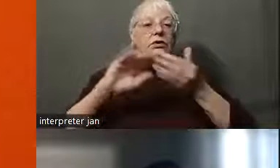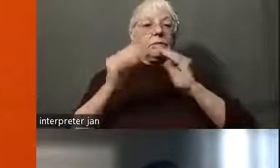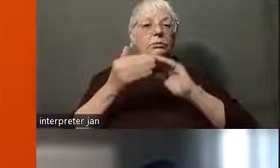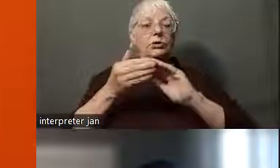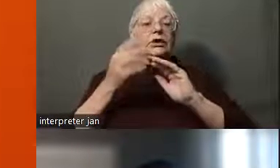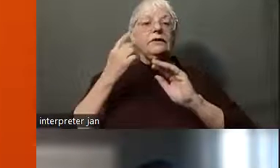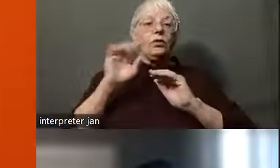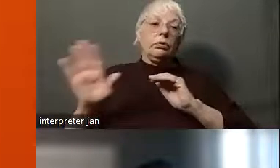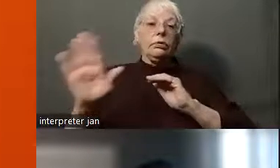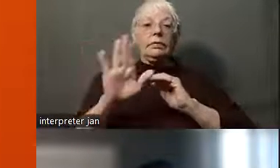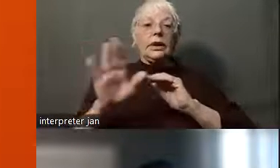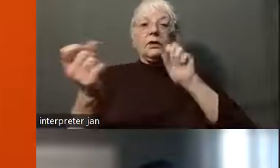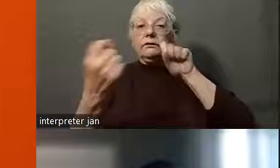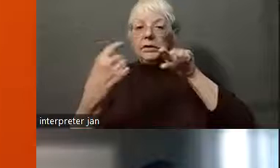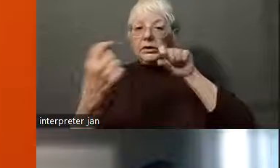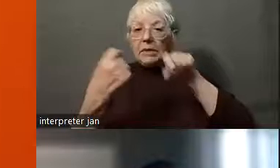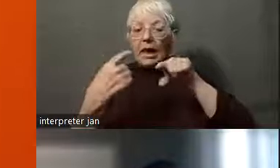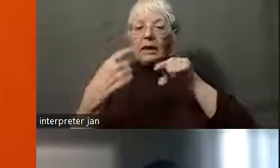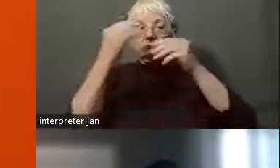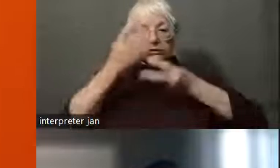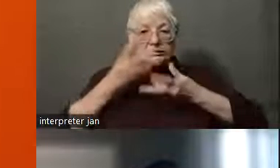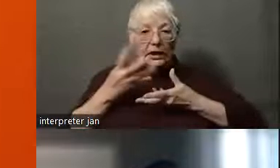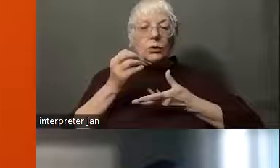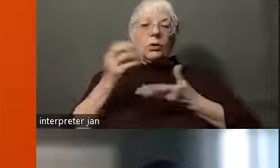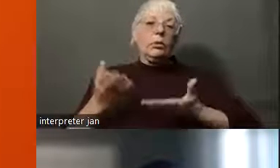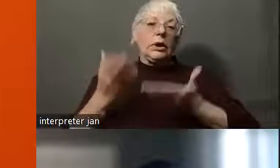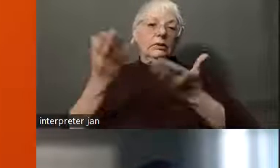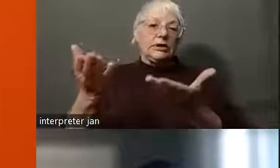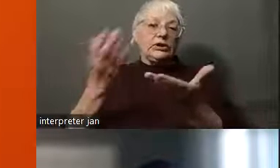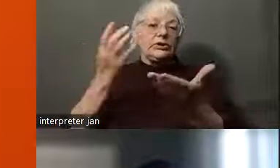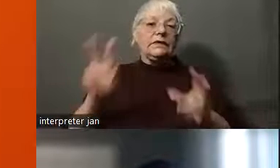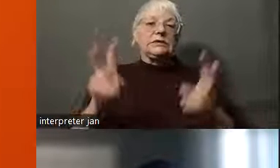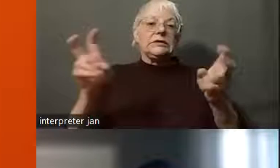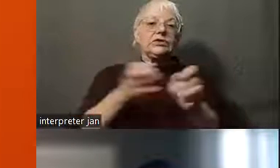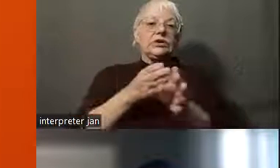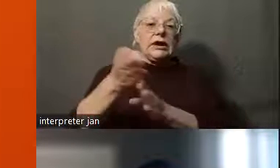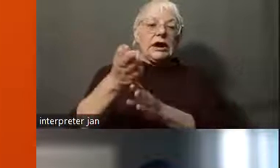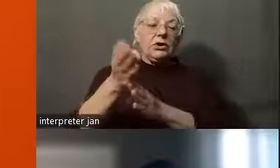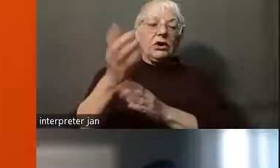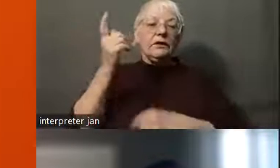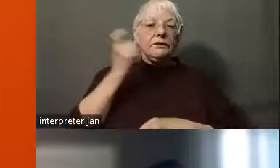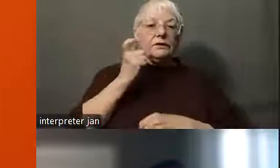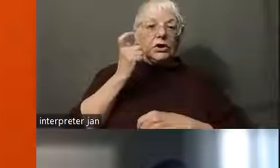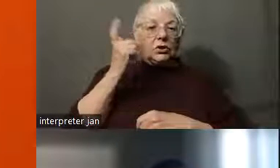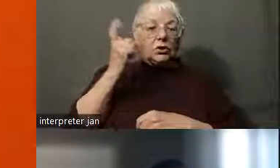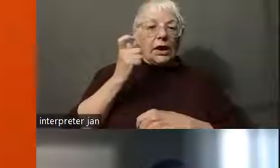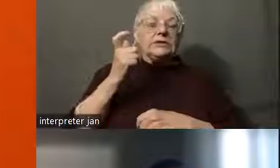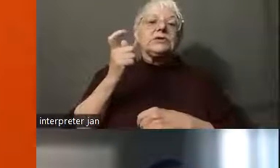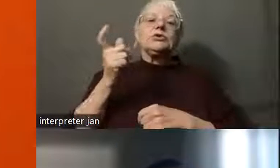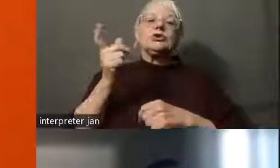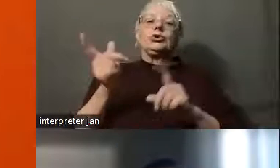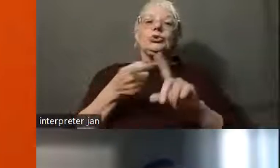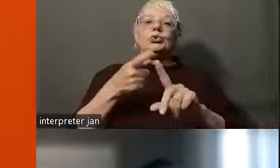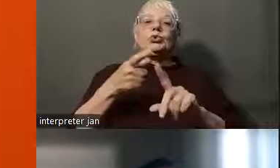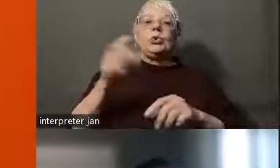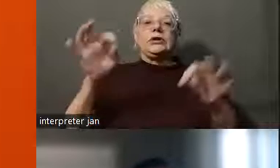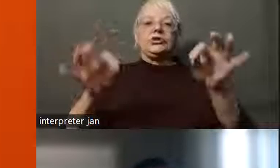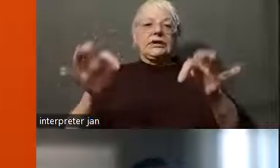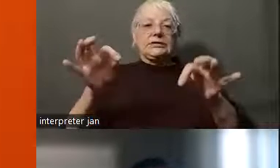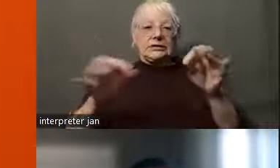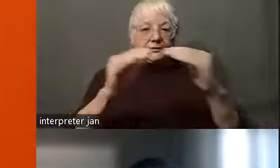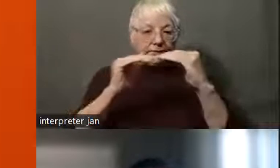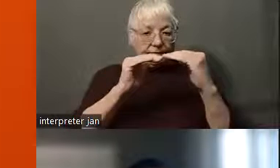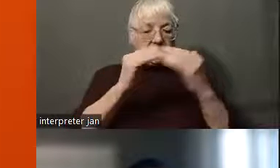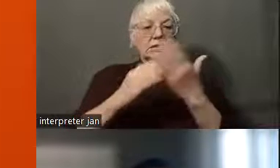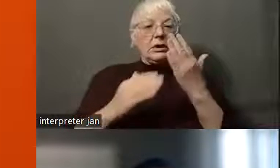feedback, insight, or recommendations in the subject area of grants to justice. Some of the questions that we have